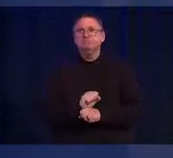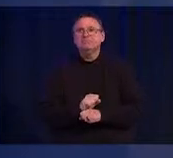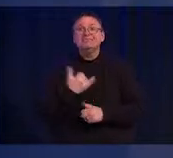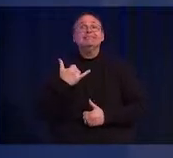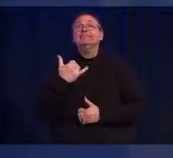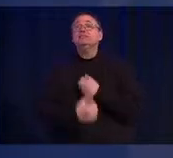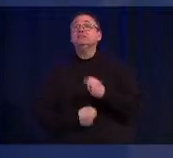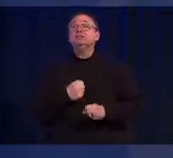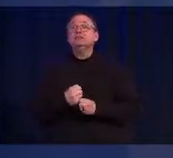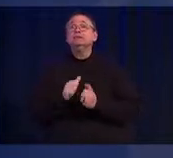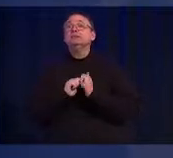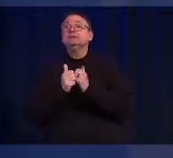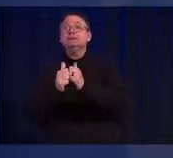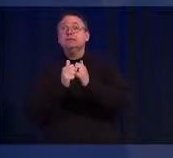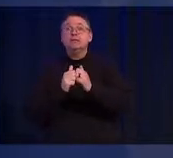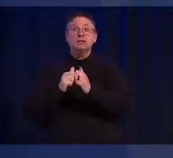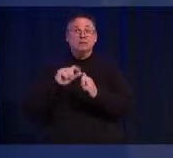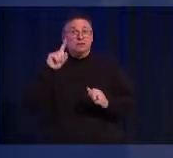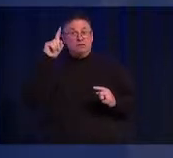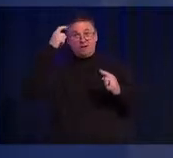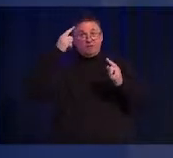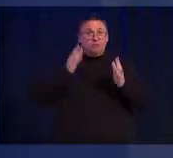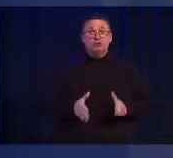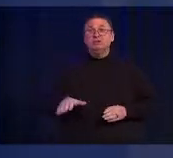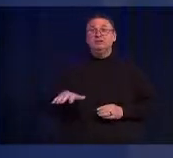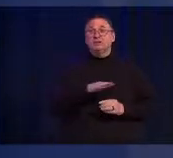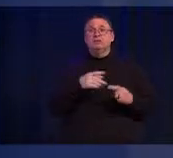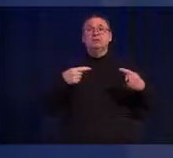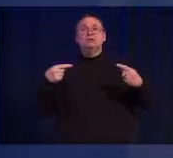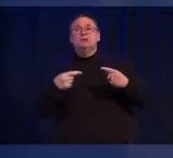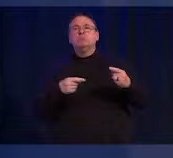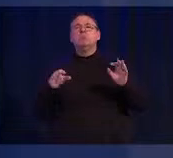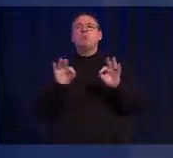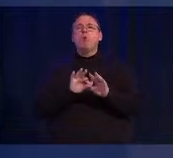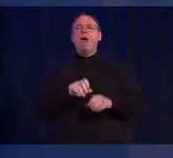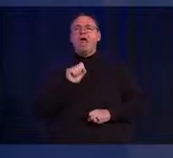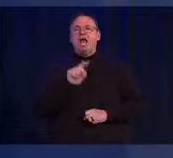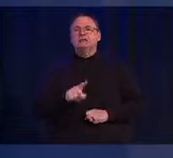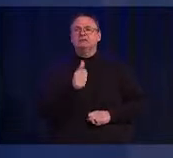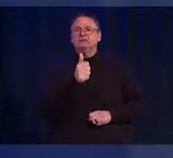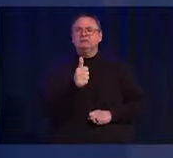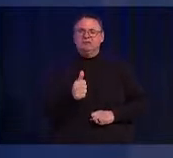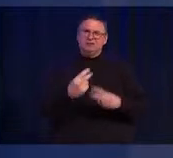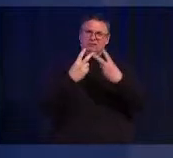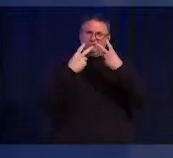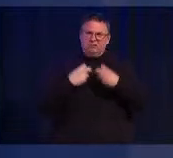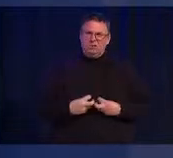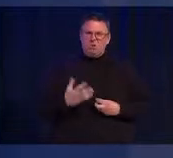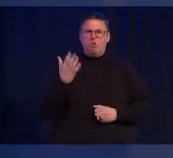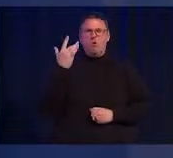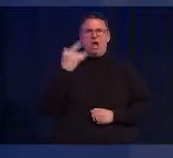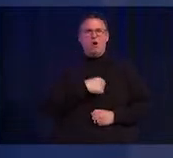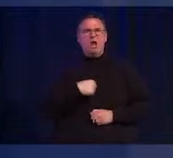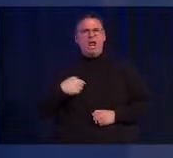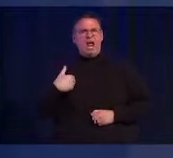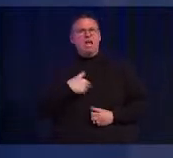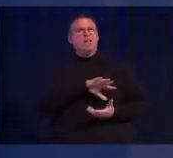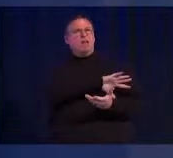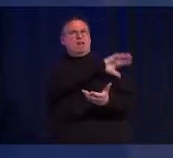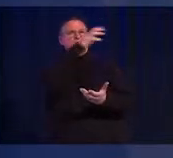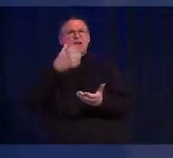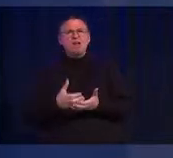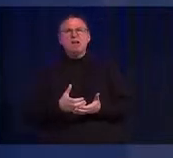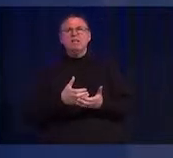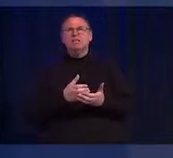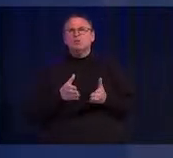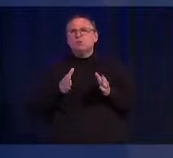very contrasted. For one, ask yourself, why do we have a huge surplus but our roads are in disrepair? Why